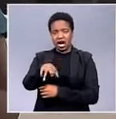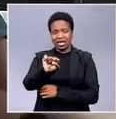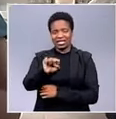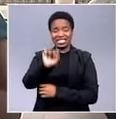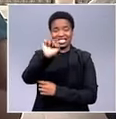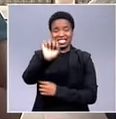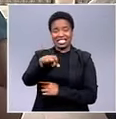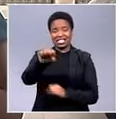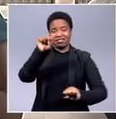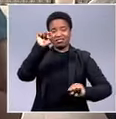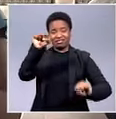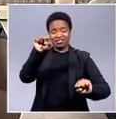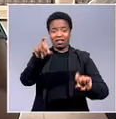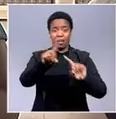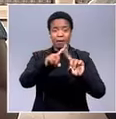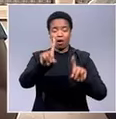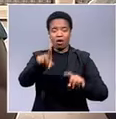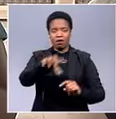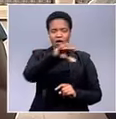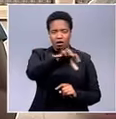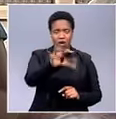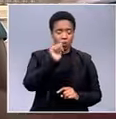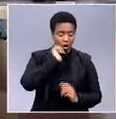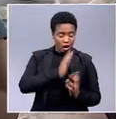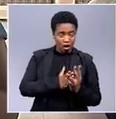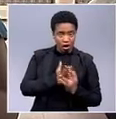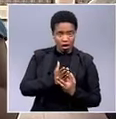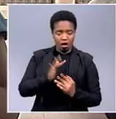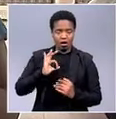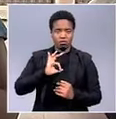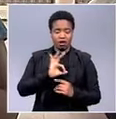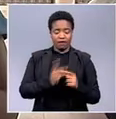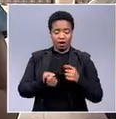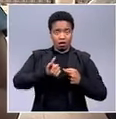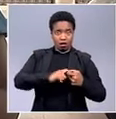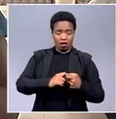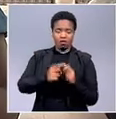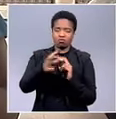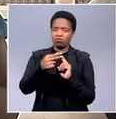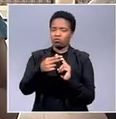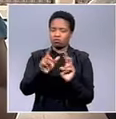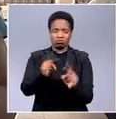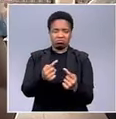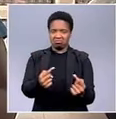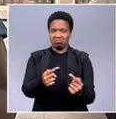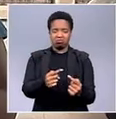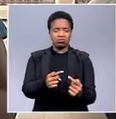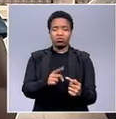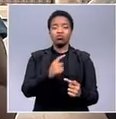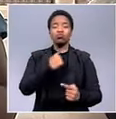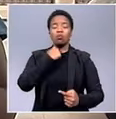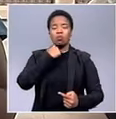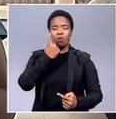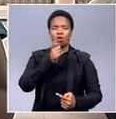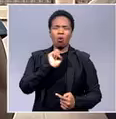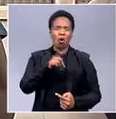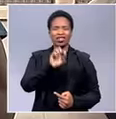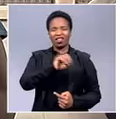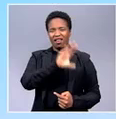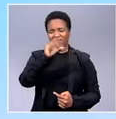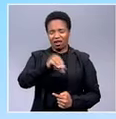but also of the ports of entry when workers affiliated to the union and the Public Servants Association withdraw